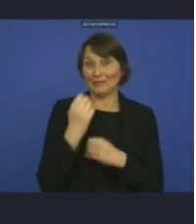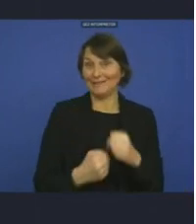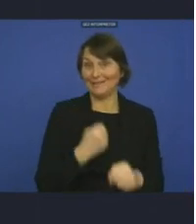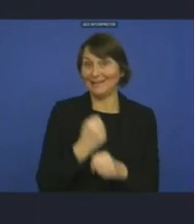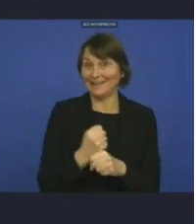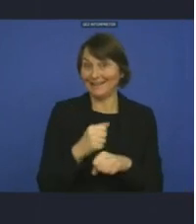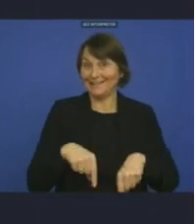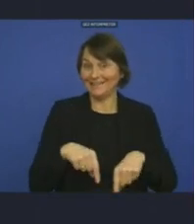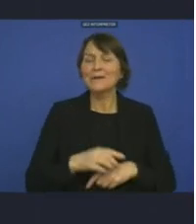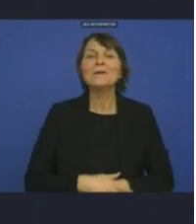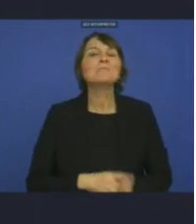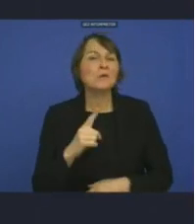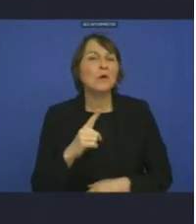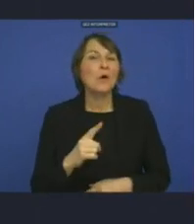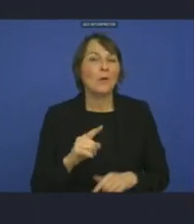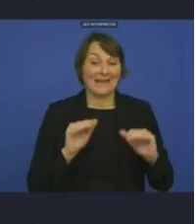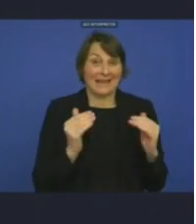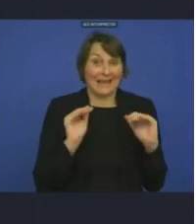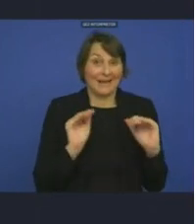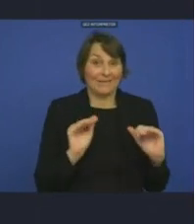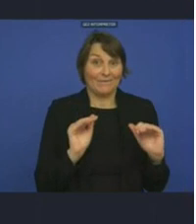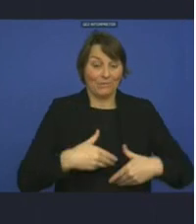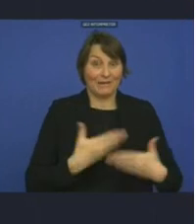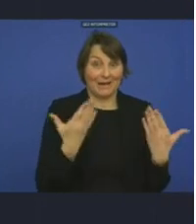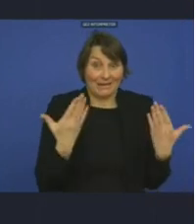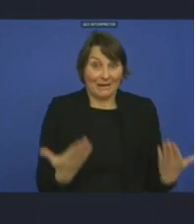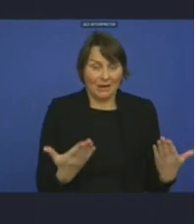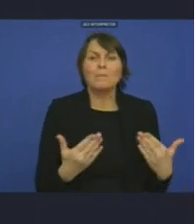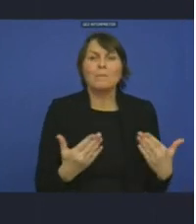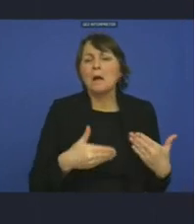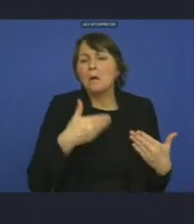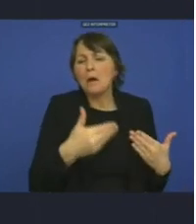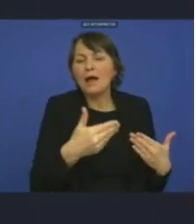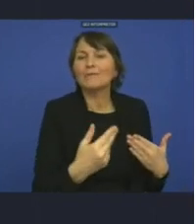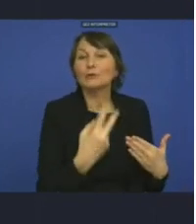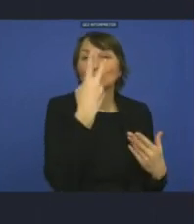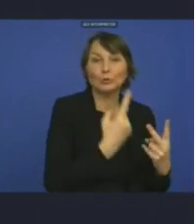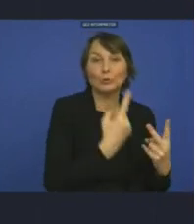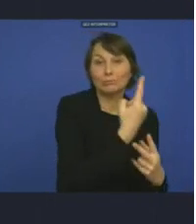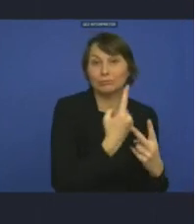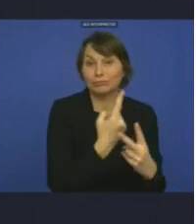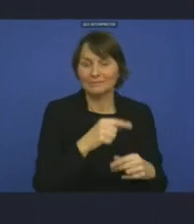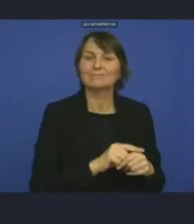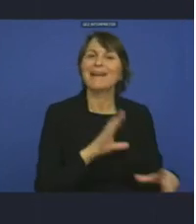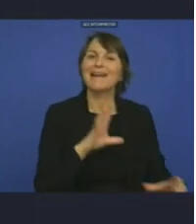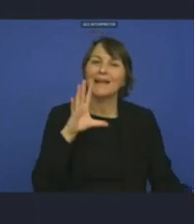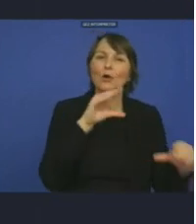events upcoming. One is the Be Inclusive Awards that are taking place in roughly 3 months from